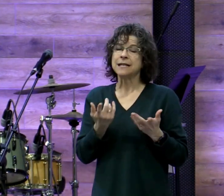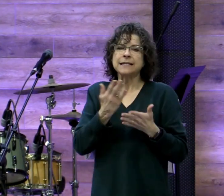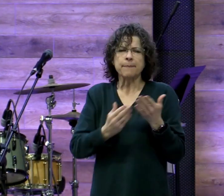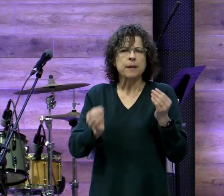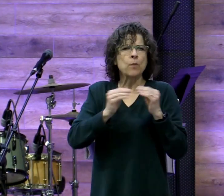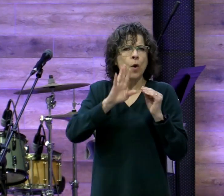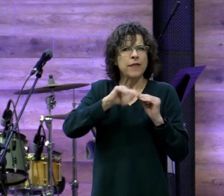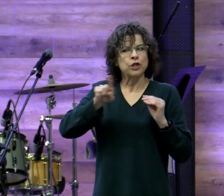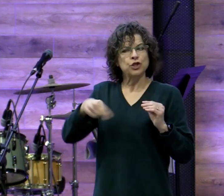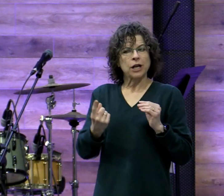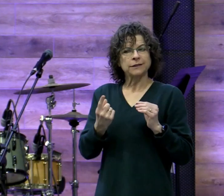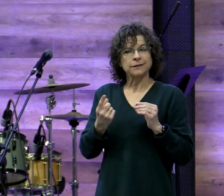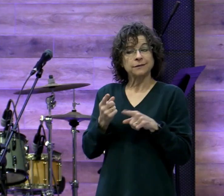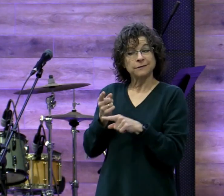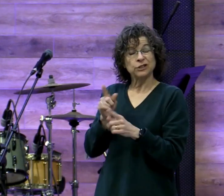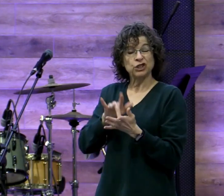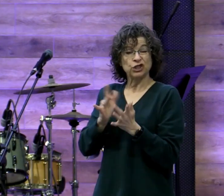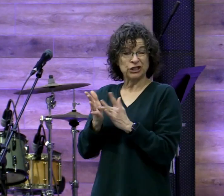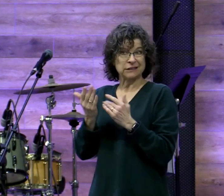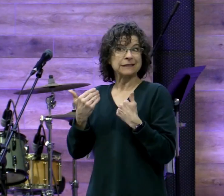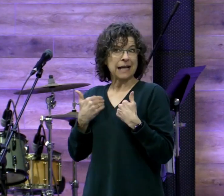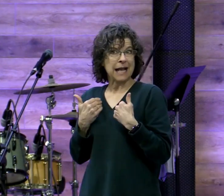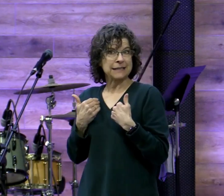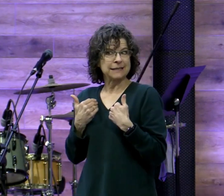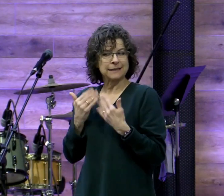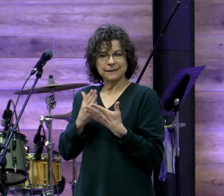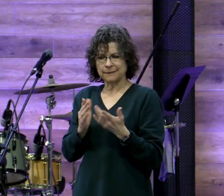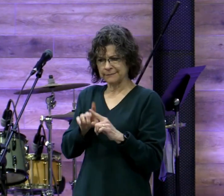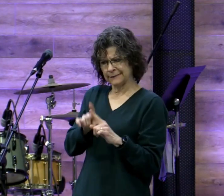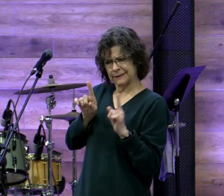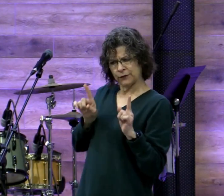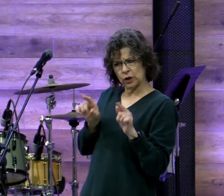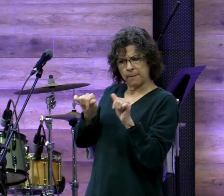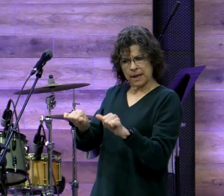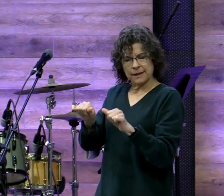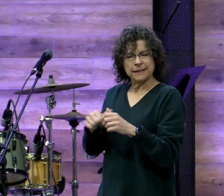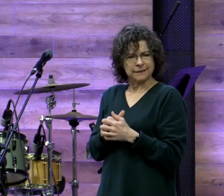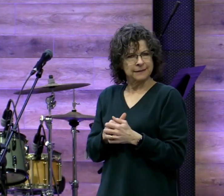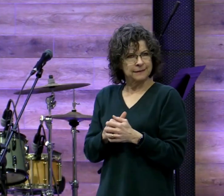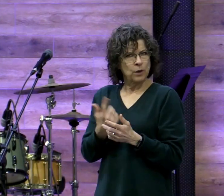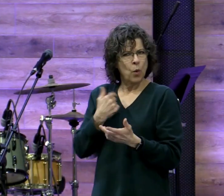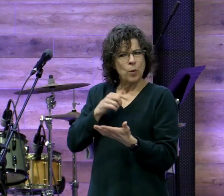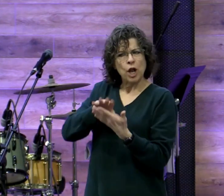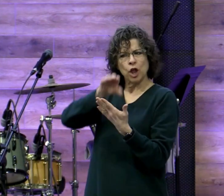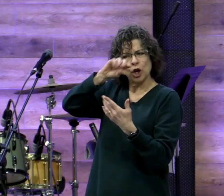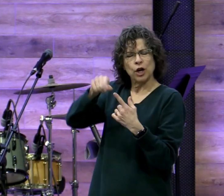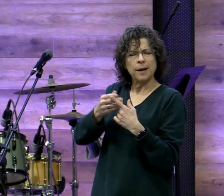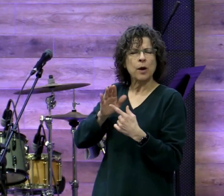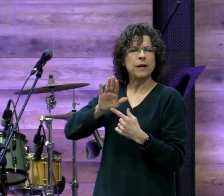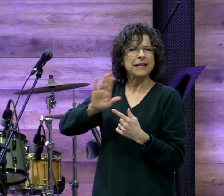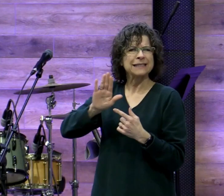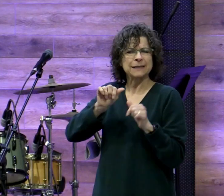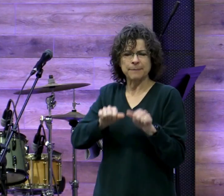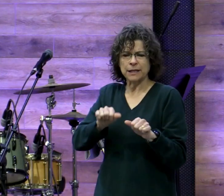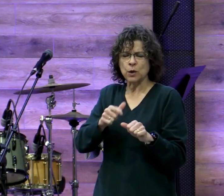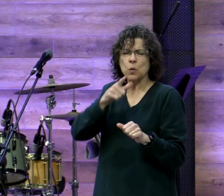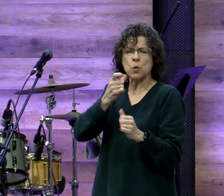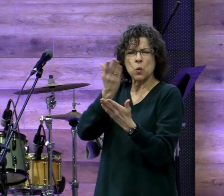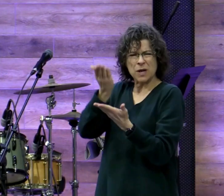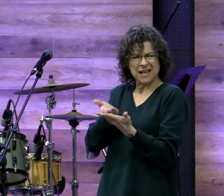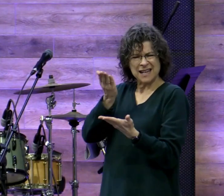the miracle in itself. And we get to learn a lot about who Jesus is by looking at this chance that he